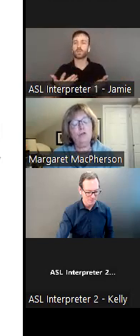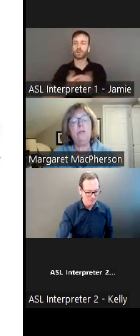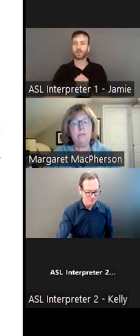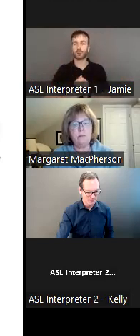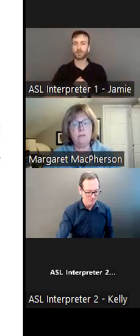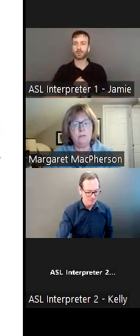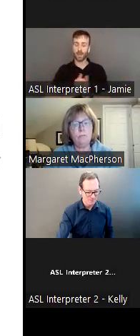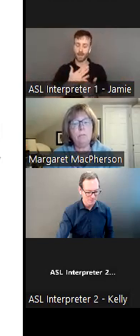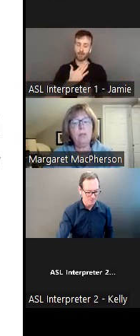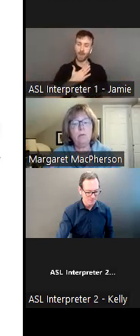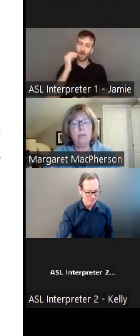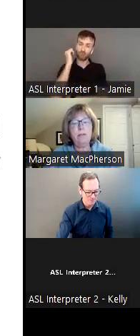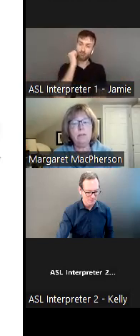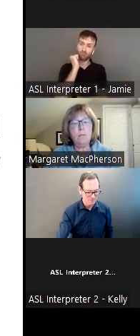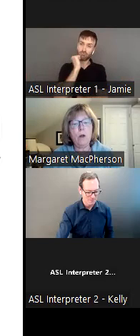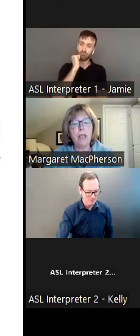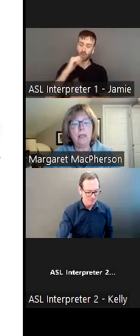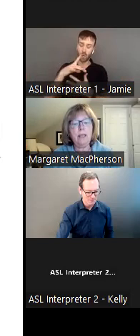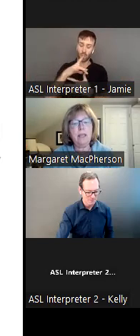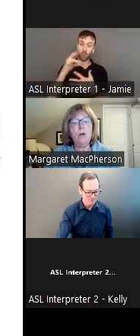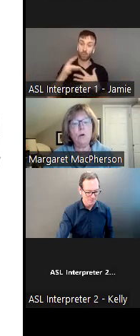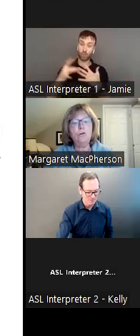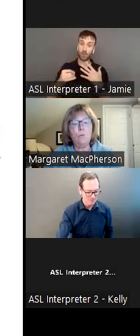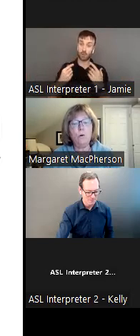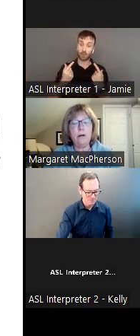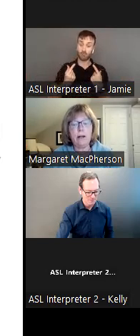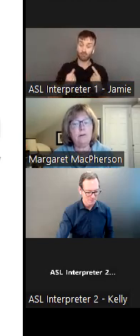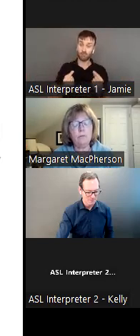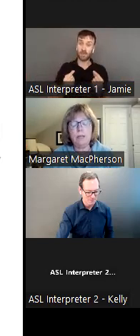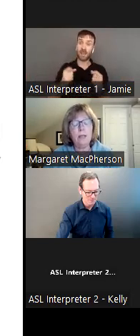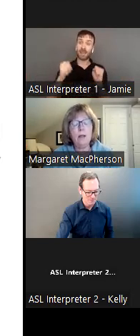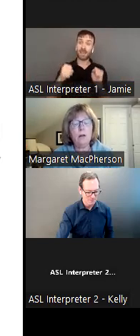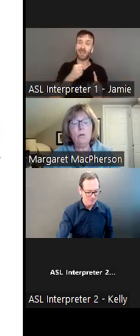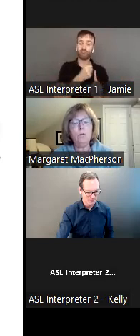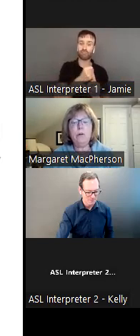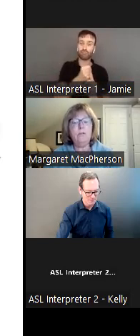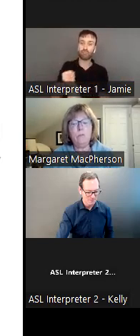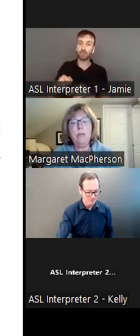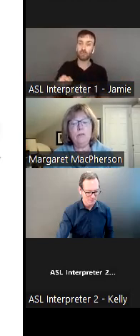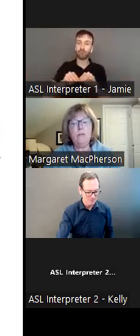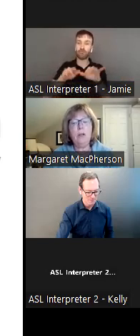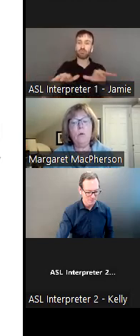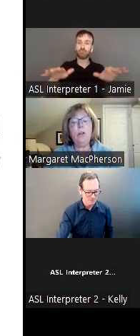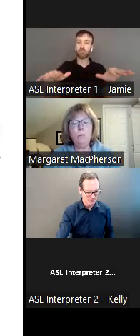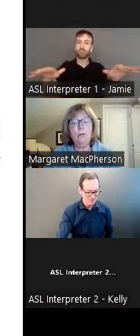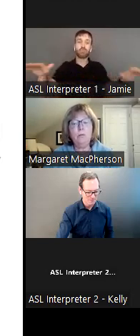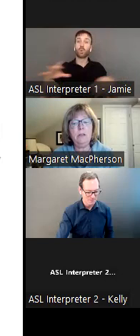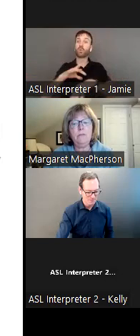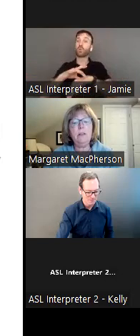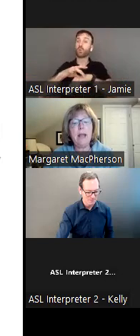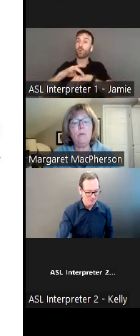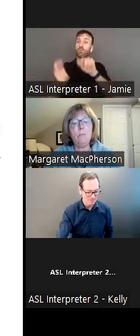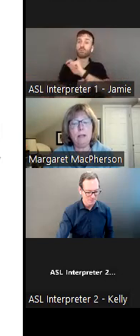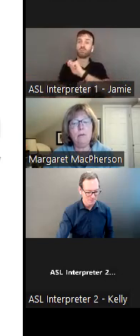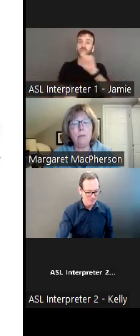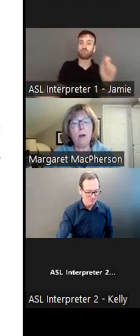daily choices ripple out in some way that can go toward actually global transformation. If I want the world to be different,